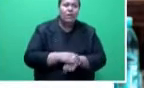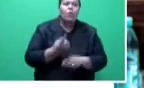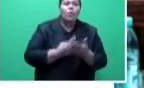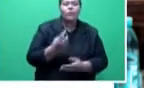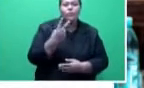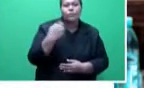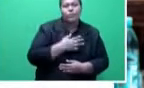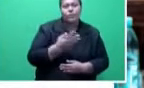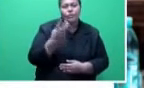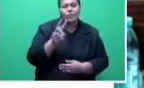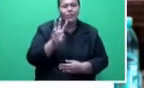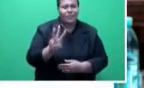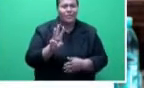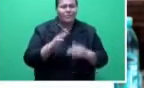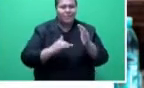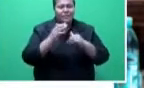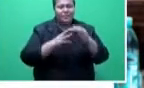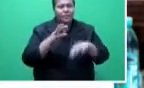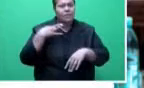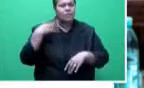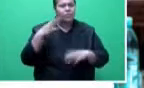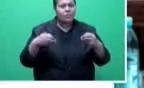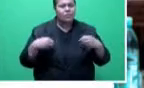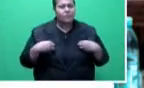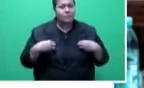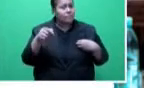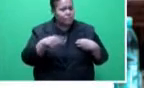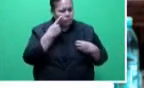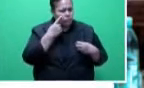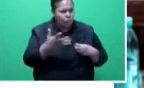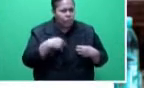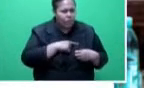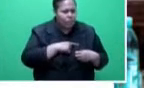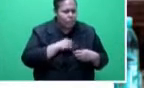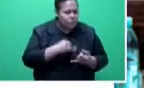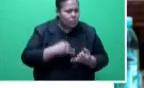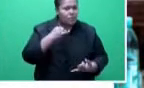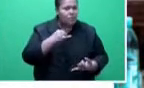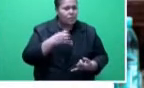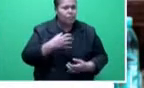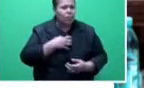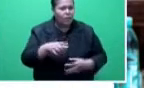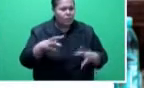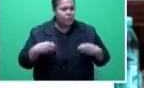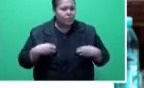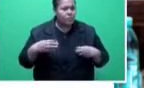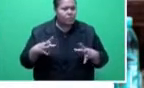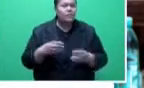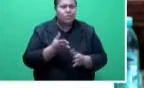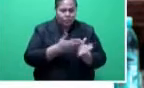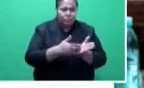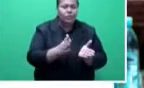building applications were received. This represents a notable increase in the number of applications received and